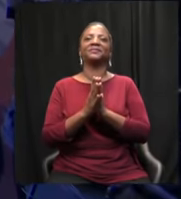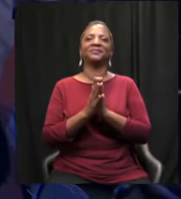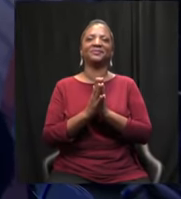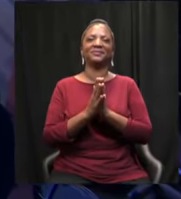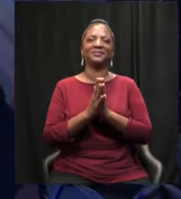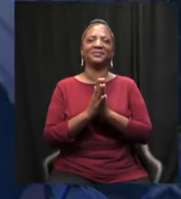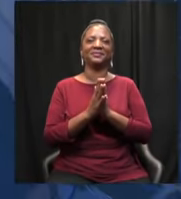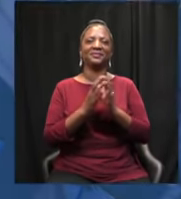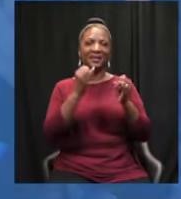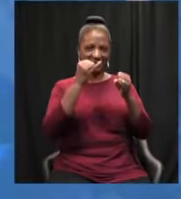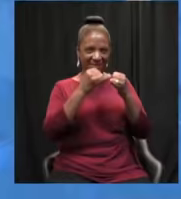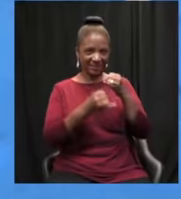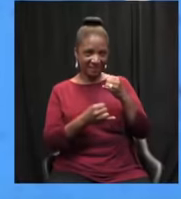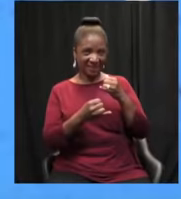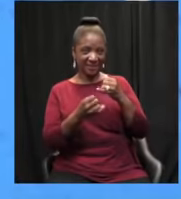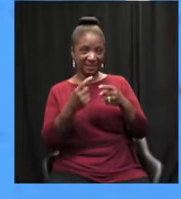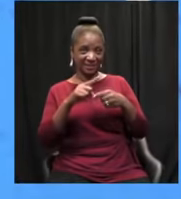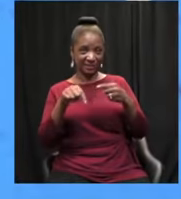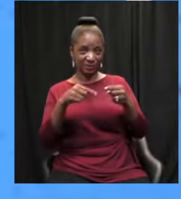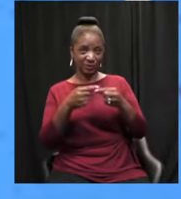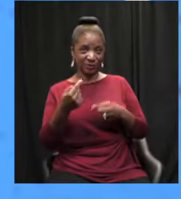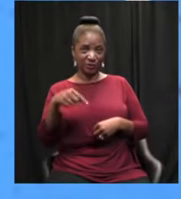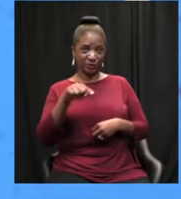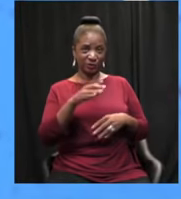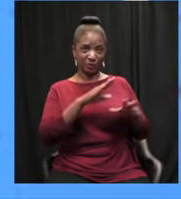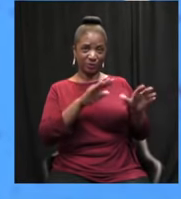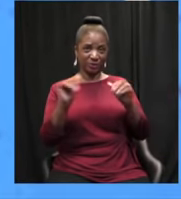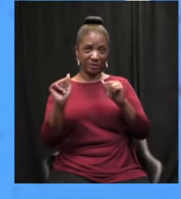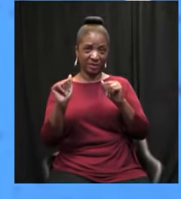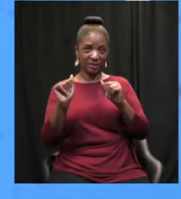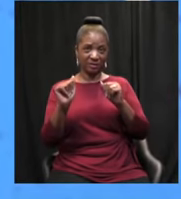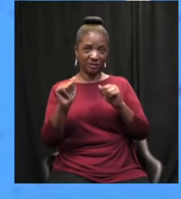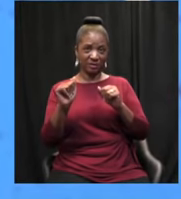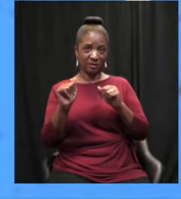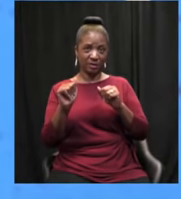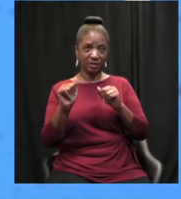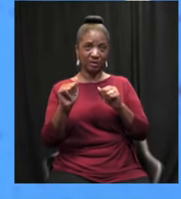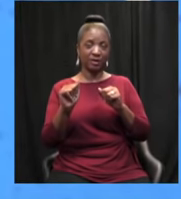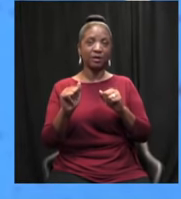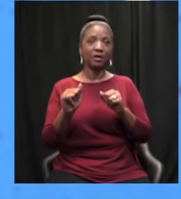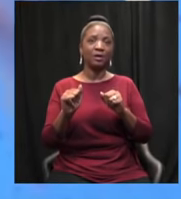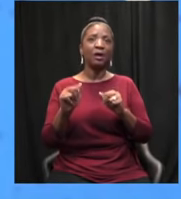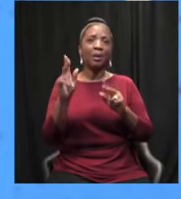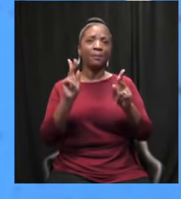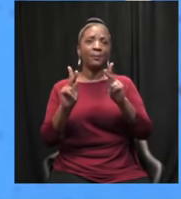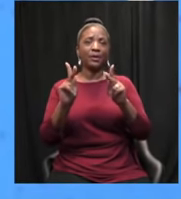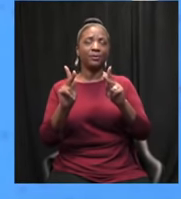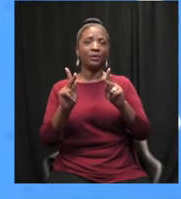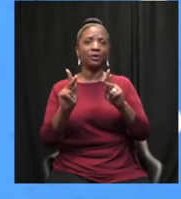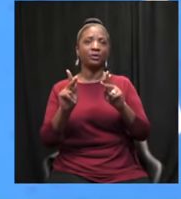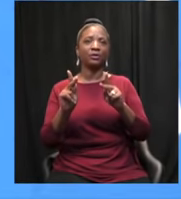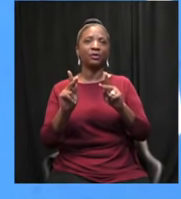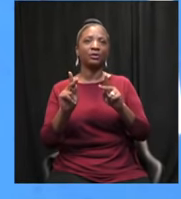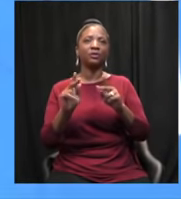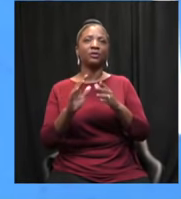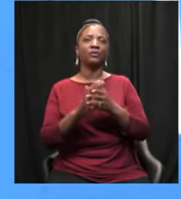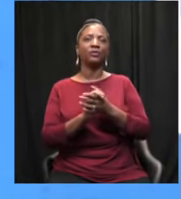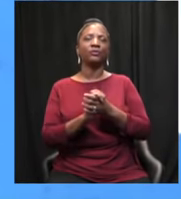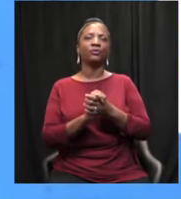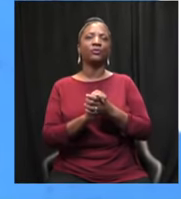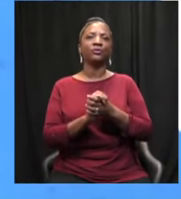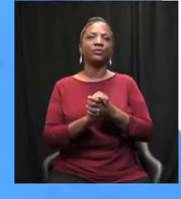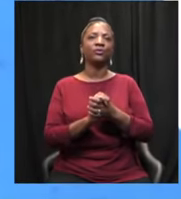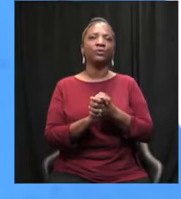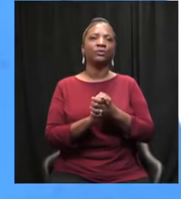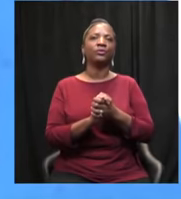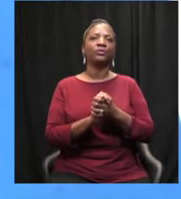want to mention to you as you leave, we have a couple of candidates running for office and they need your support. You can sign those petitions on your